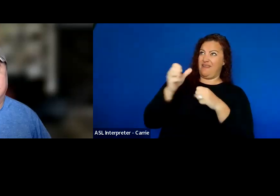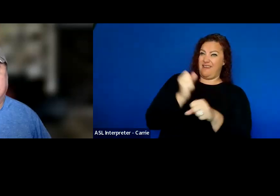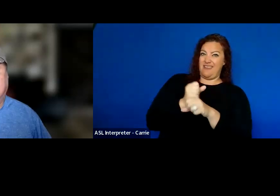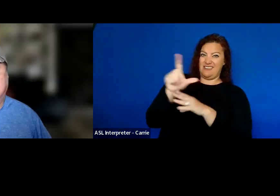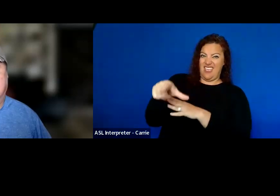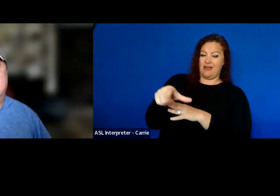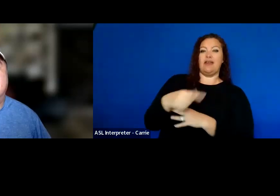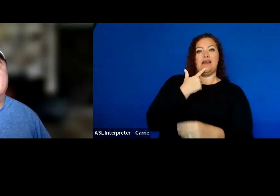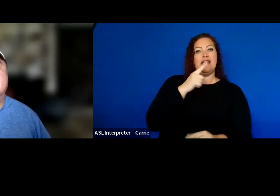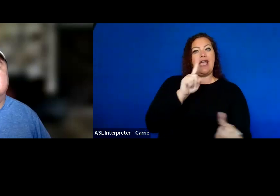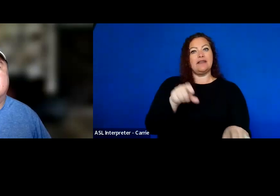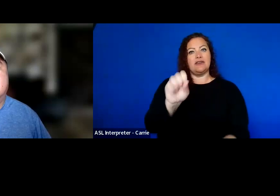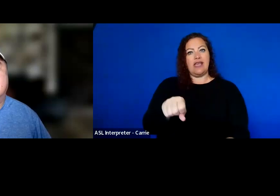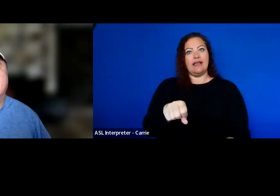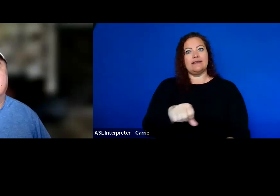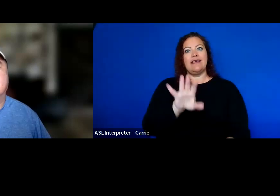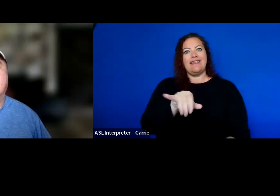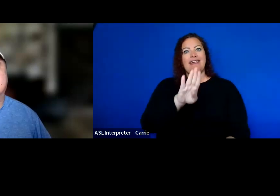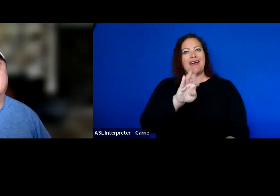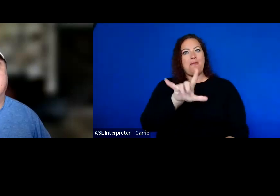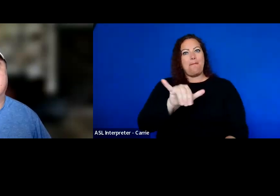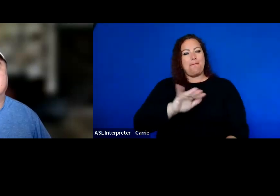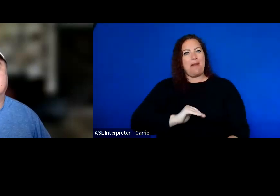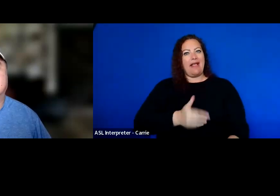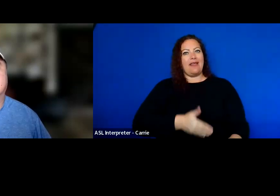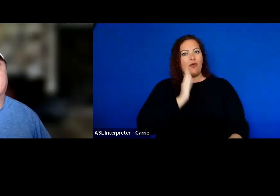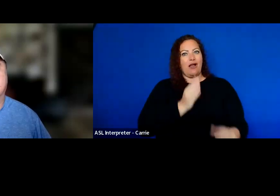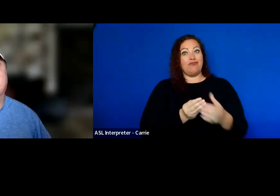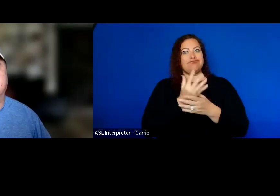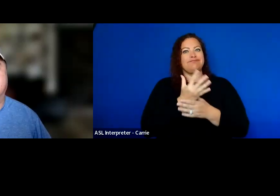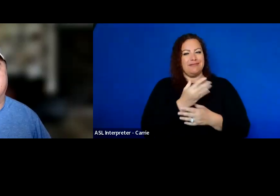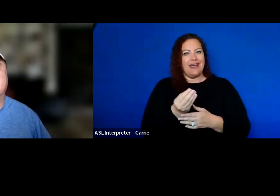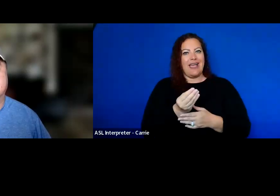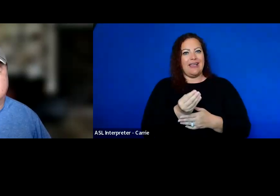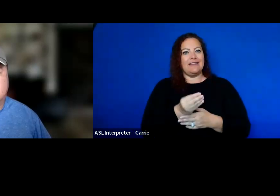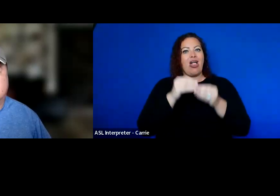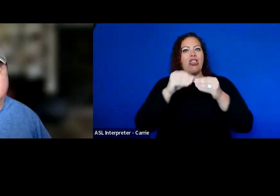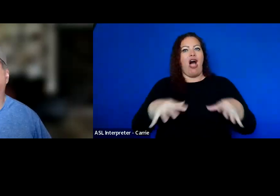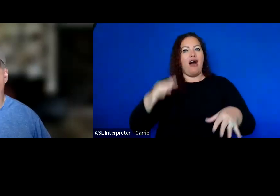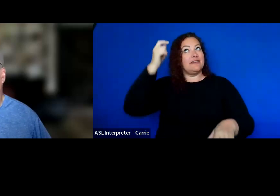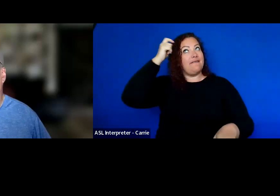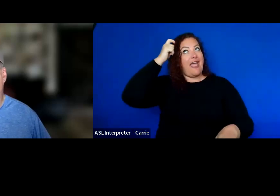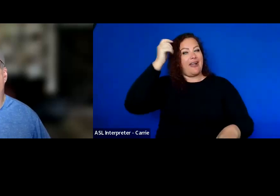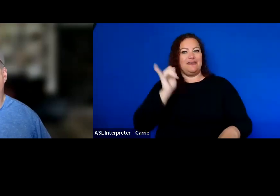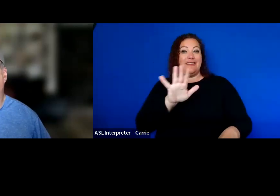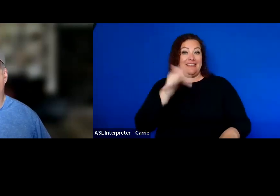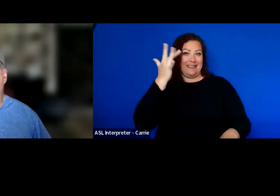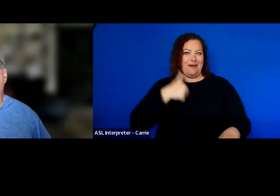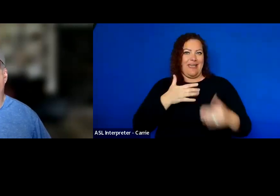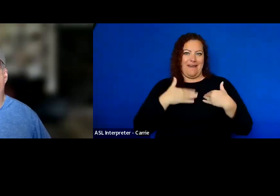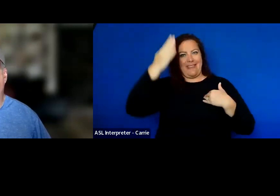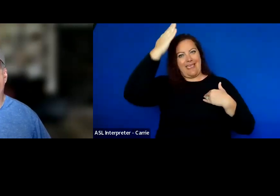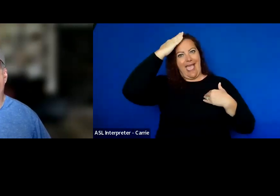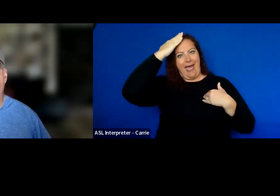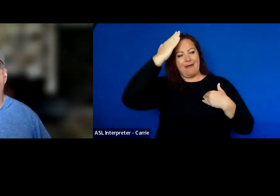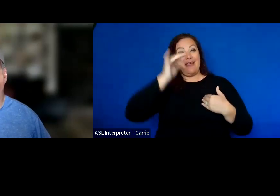yes. The belly comes, and the loss of hair. That's why I'm wearing a cap. So loss of hair. So if